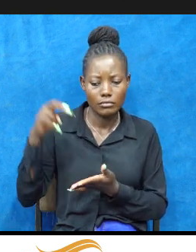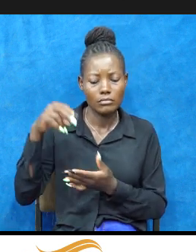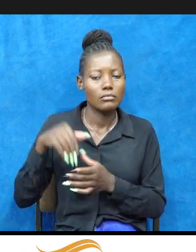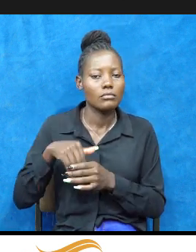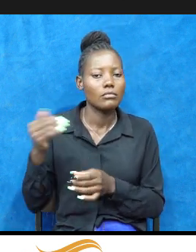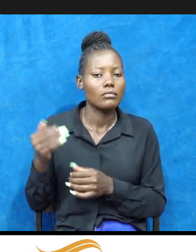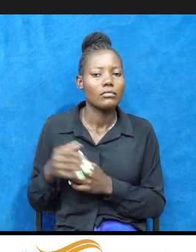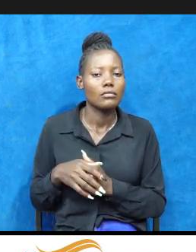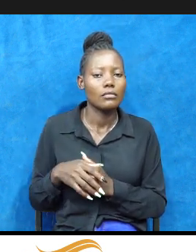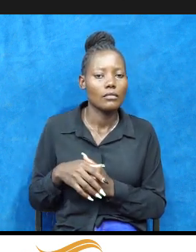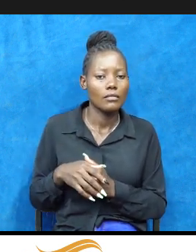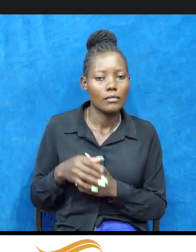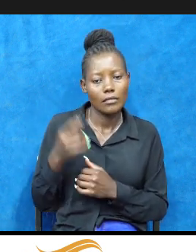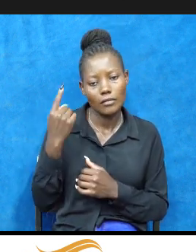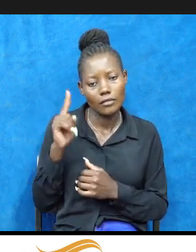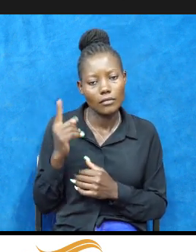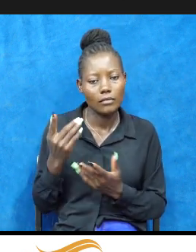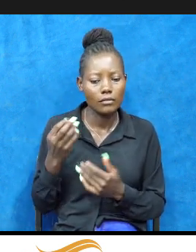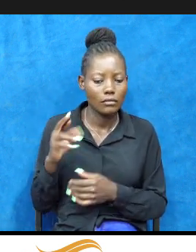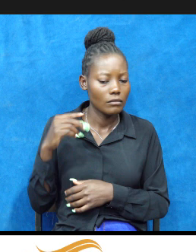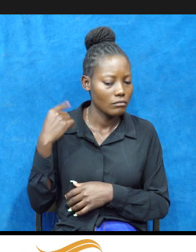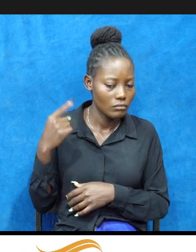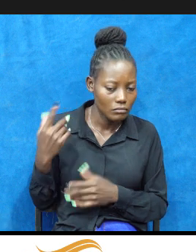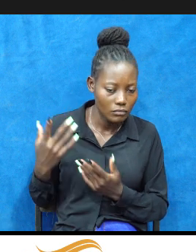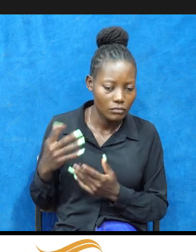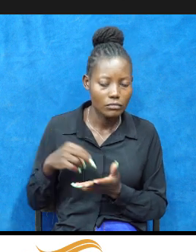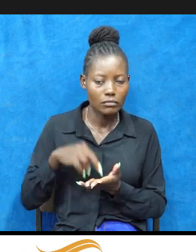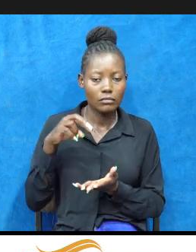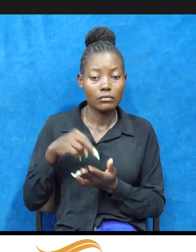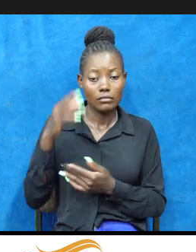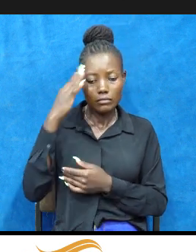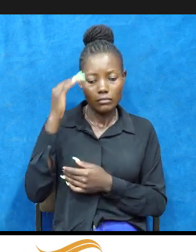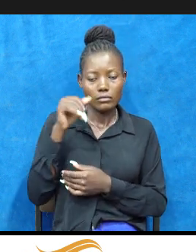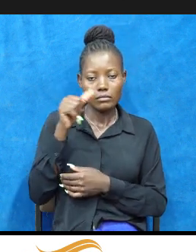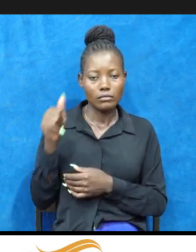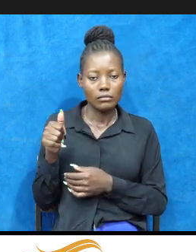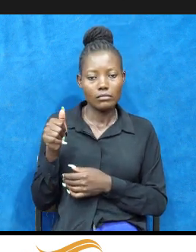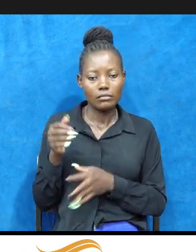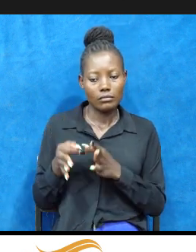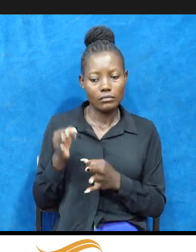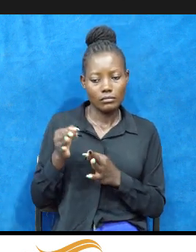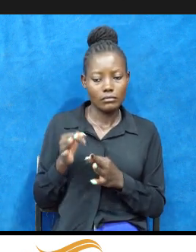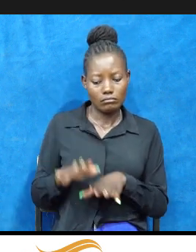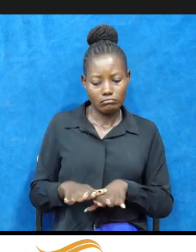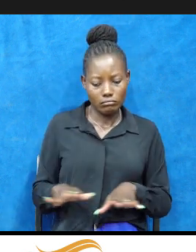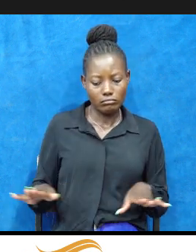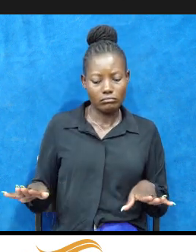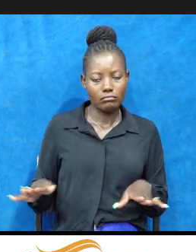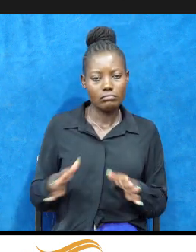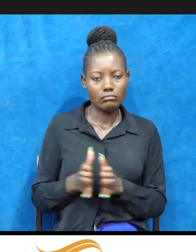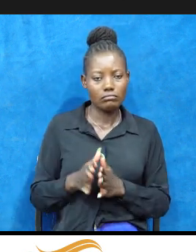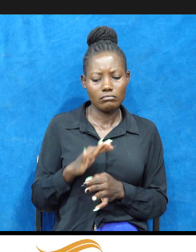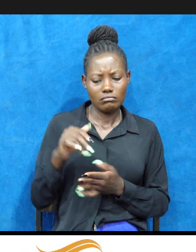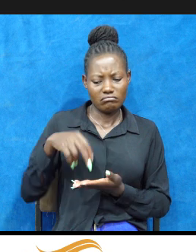of if he's going crazy on his jumps, you know something good's going on. If he's flat and he is